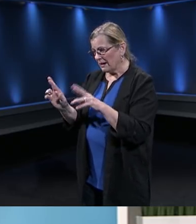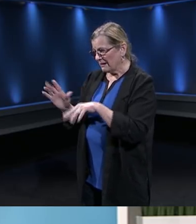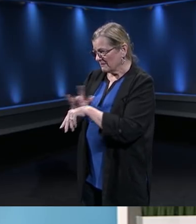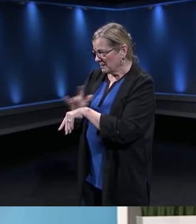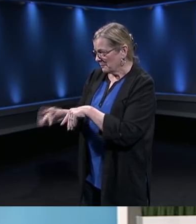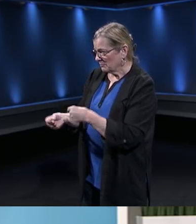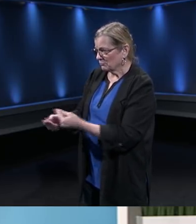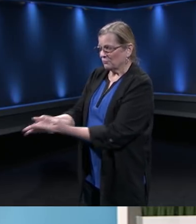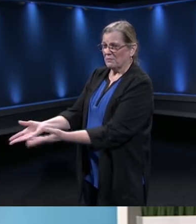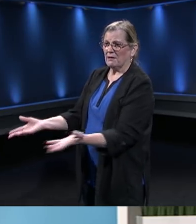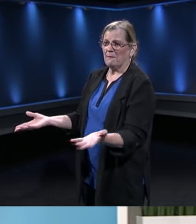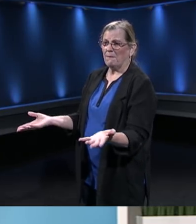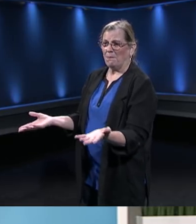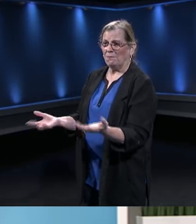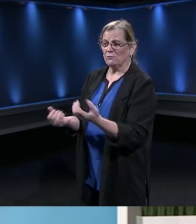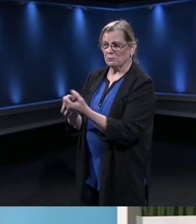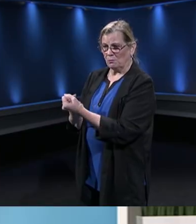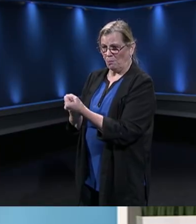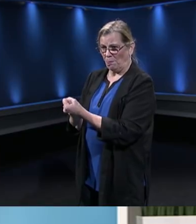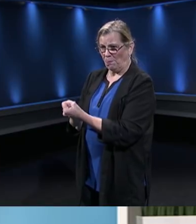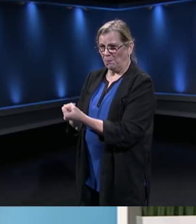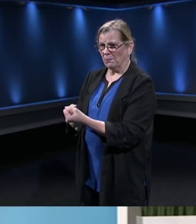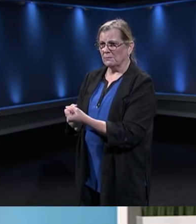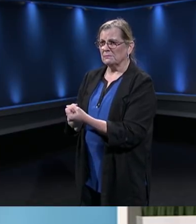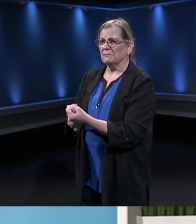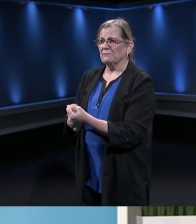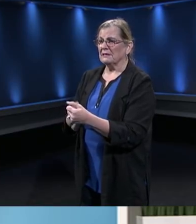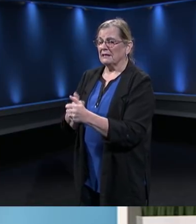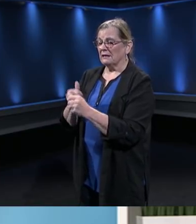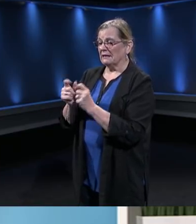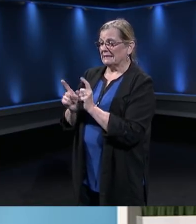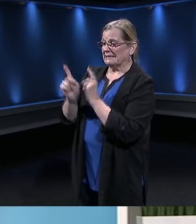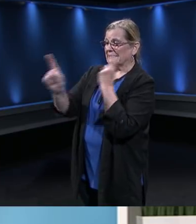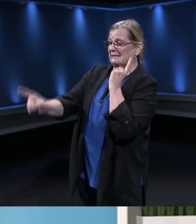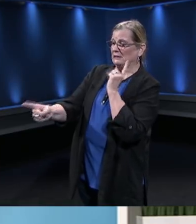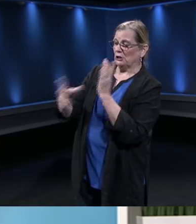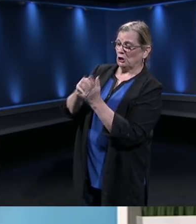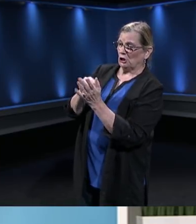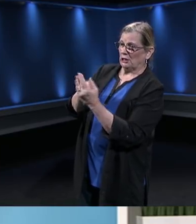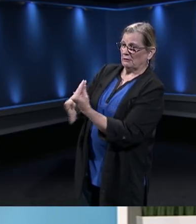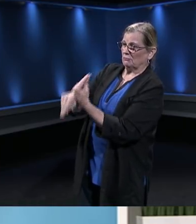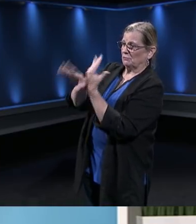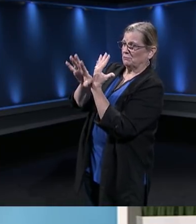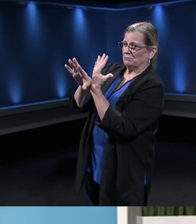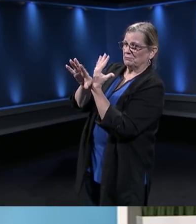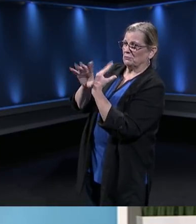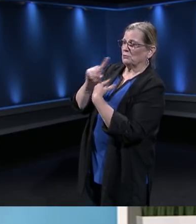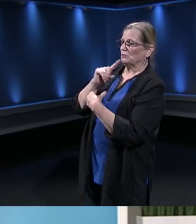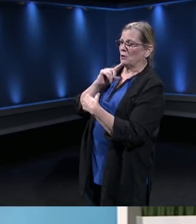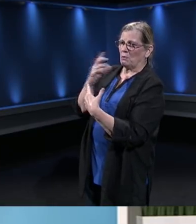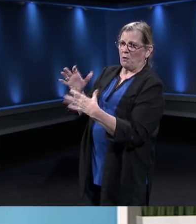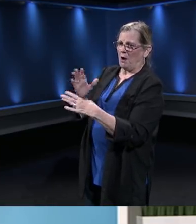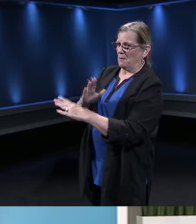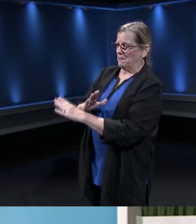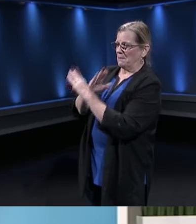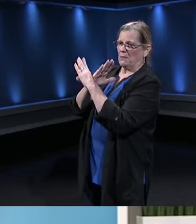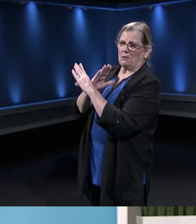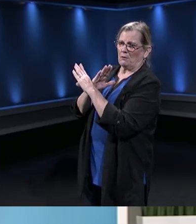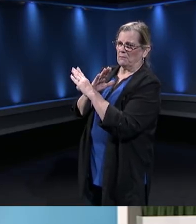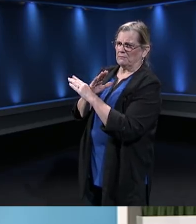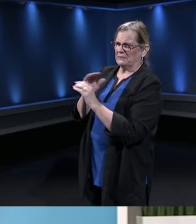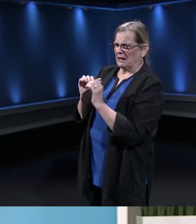despite the distance learning is not going to be a barrier to that, because we have been working to figure out how to reach to those kids who need